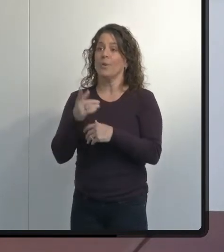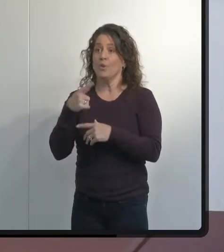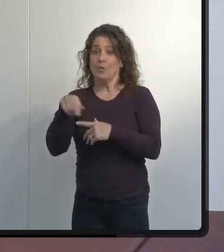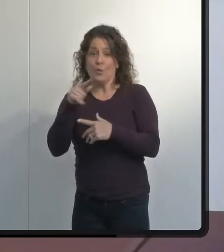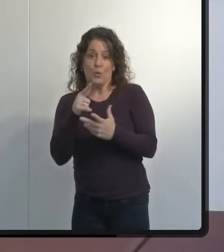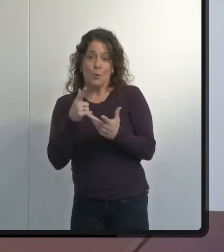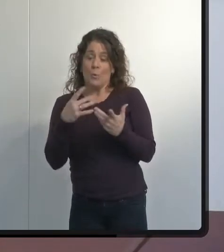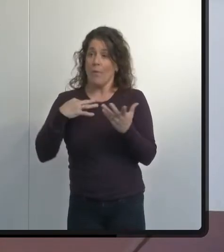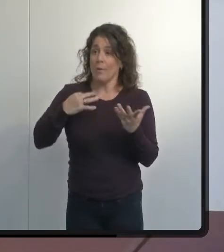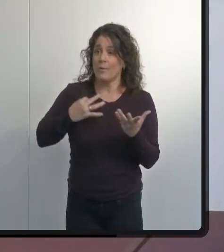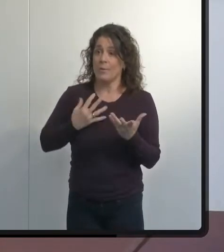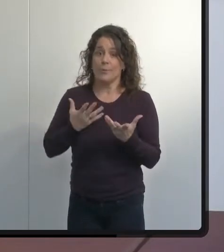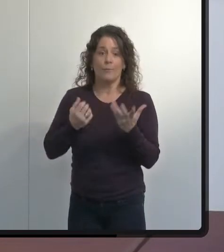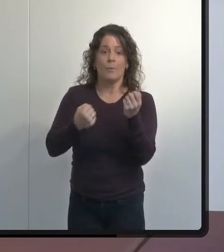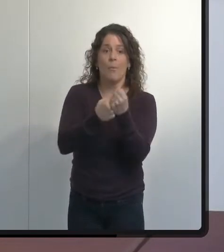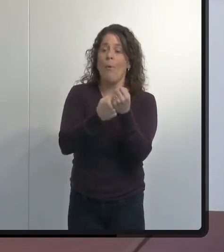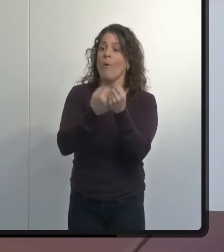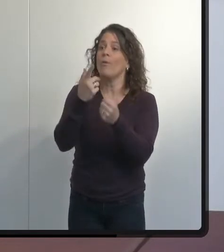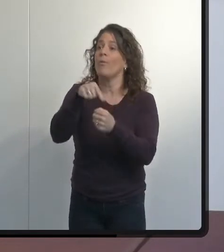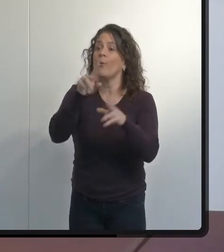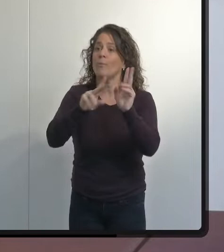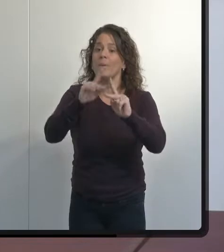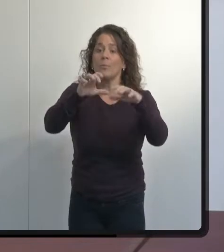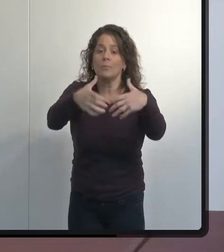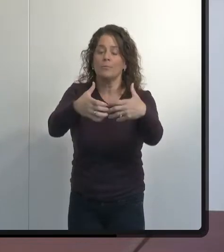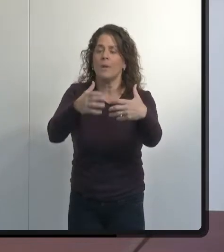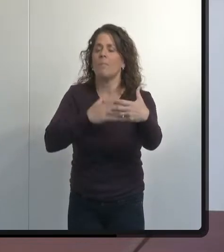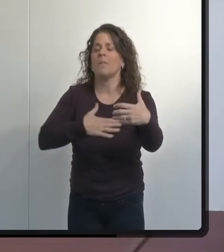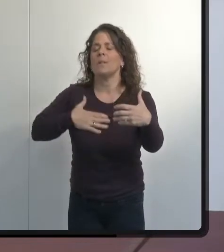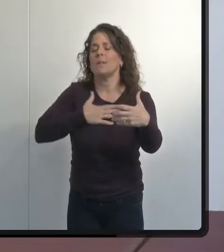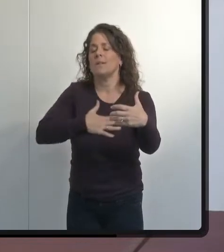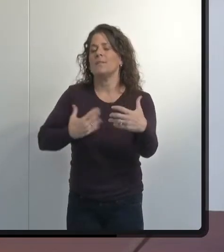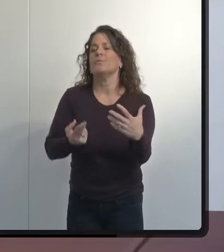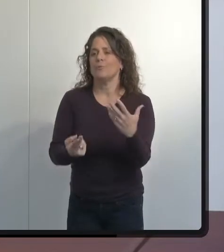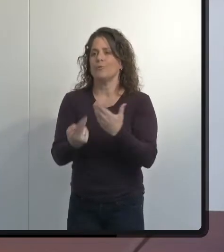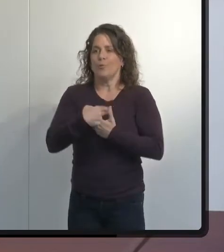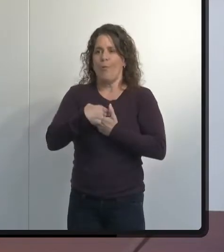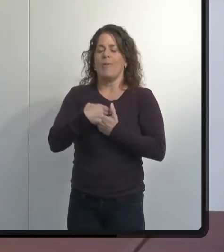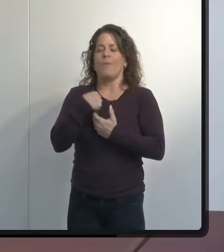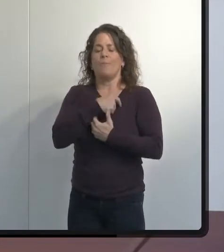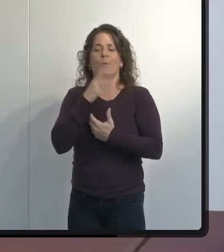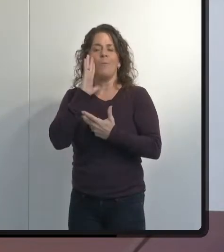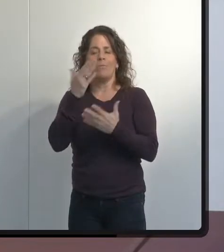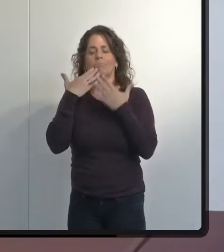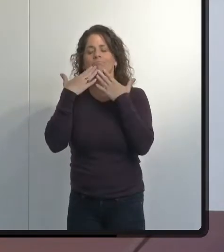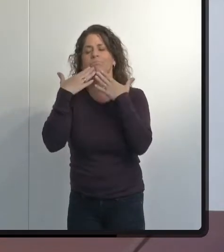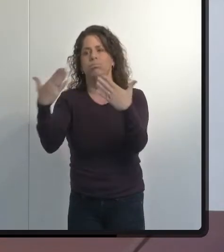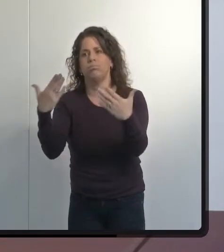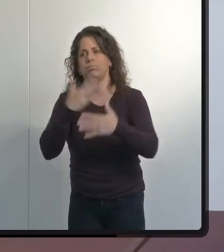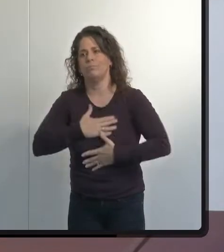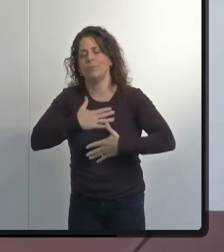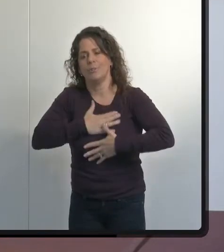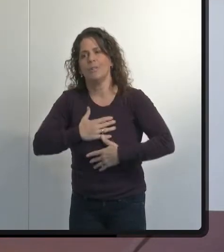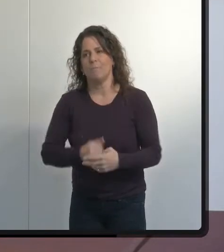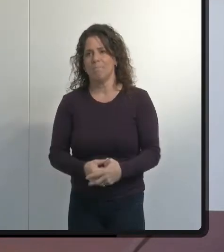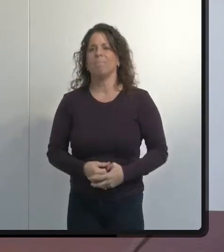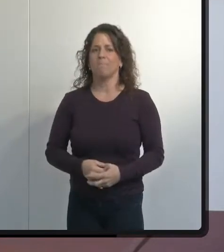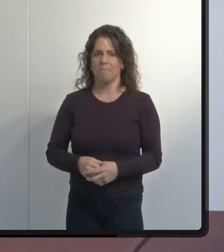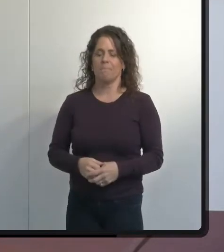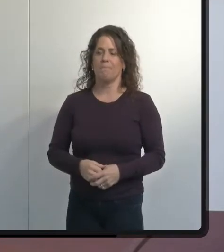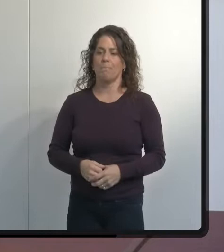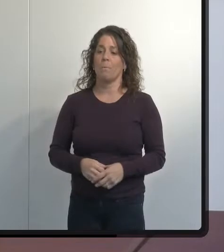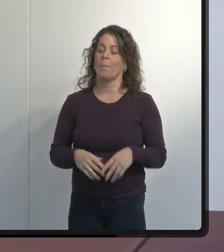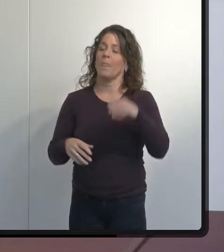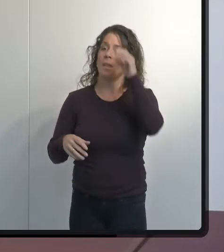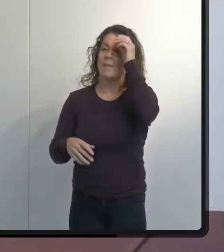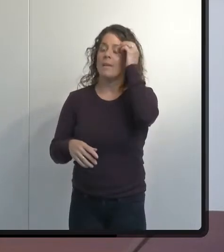individuals in our community during this time, please join us. We'd be so grateful to have you on our team. In the spirit